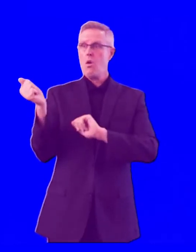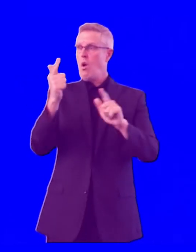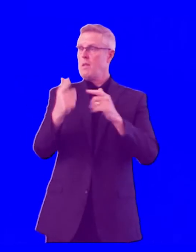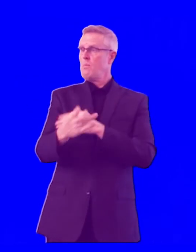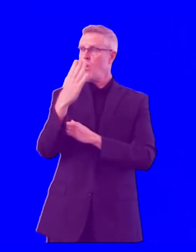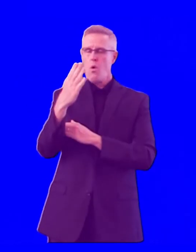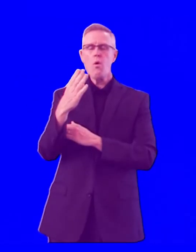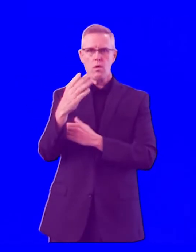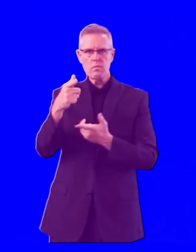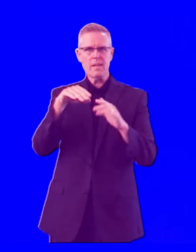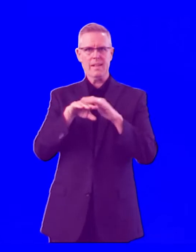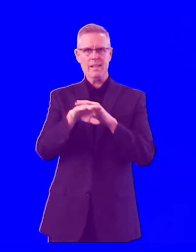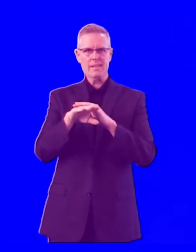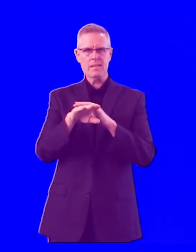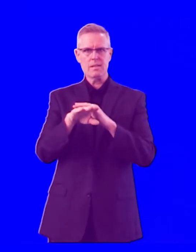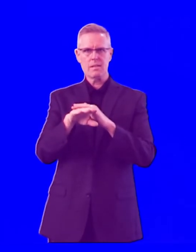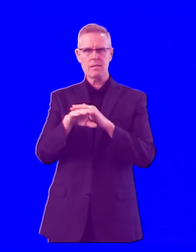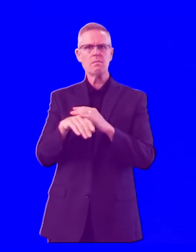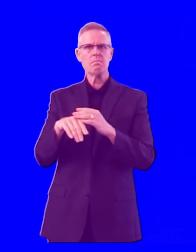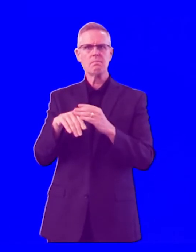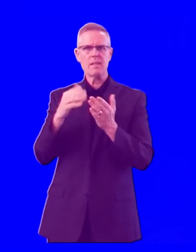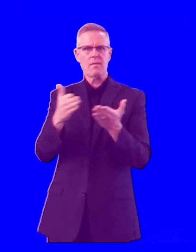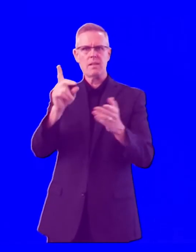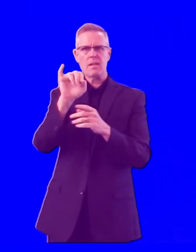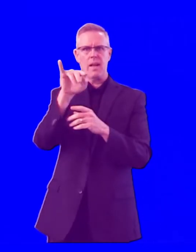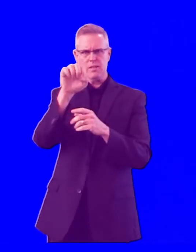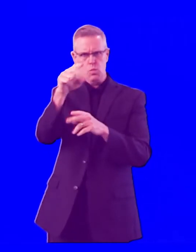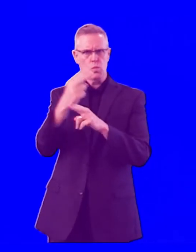you this morning alone accessed accessible devices.